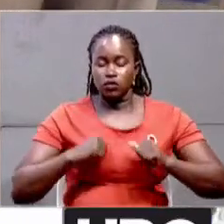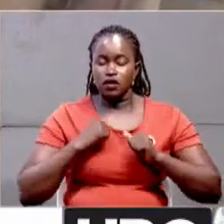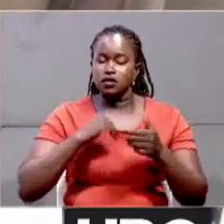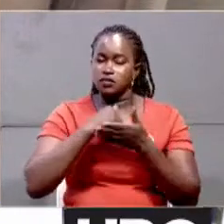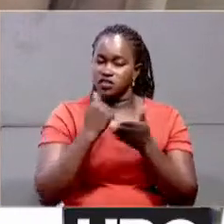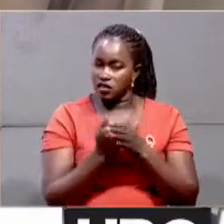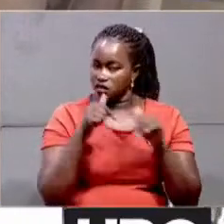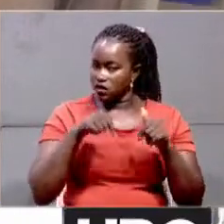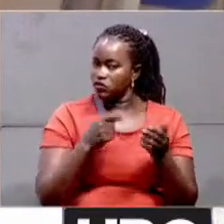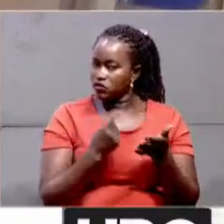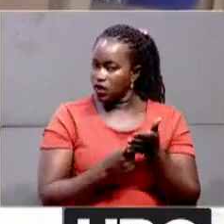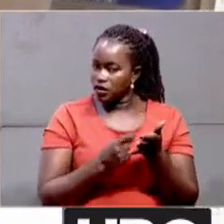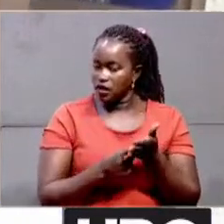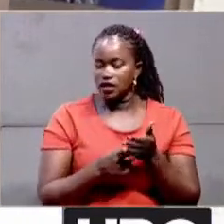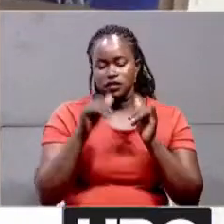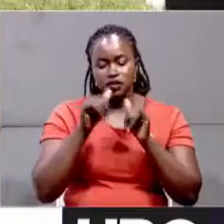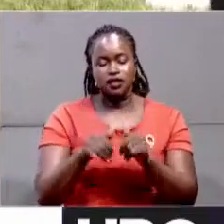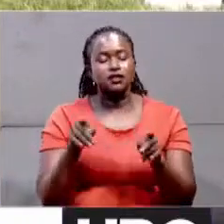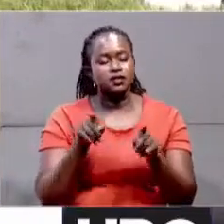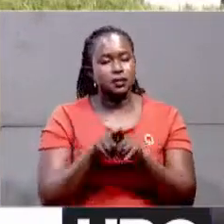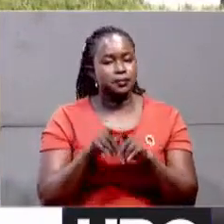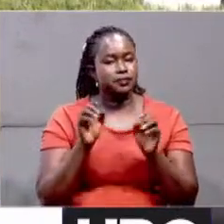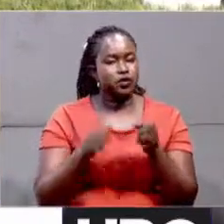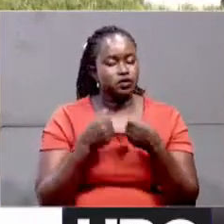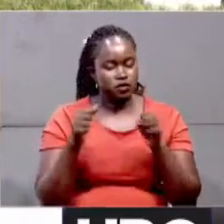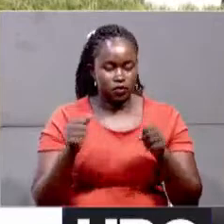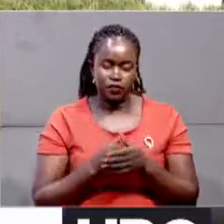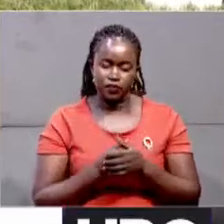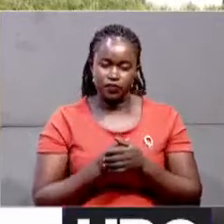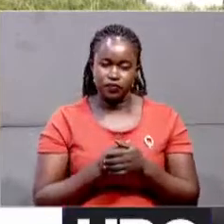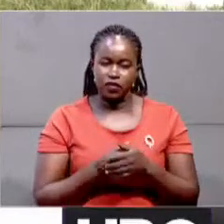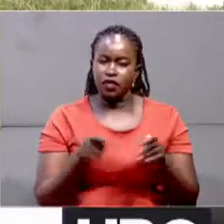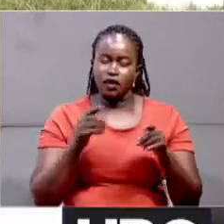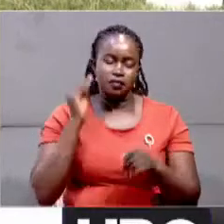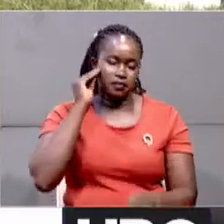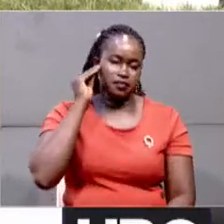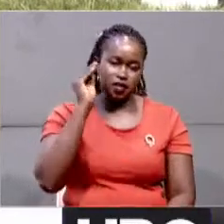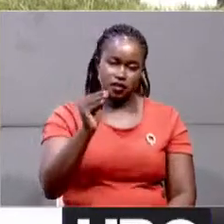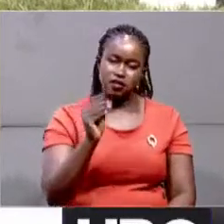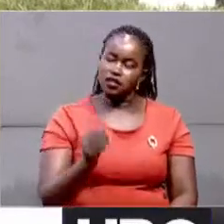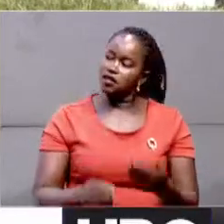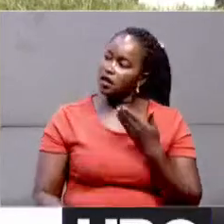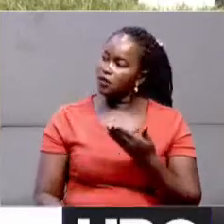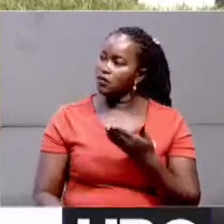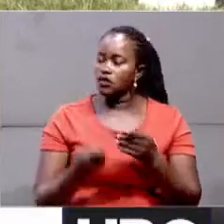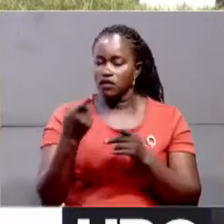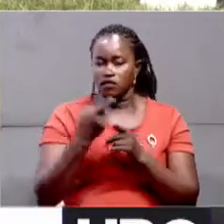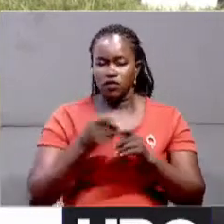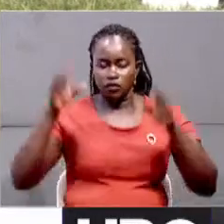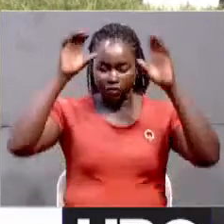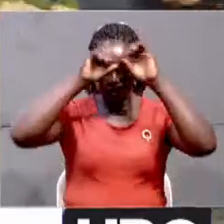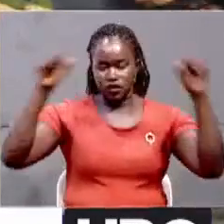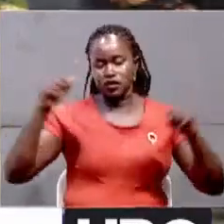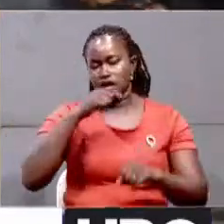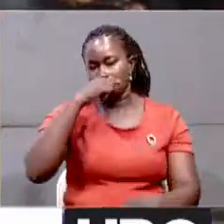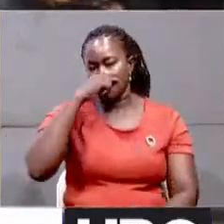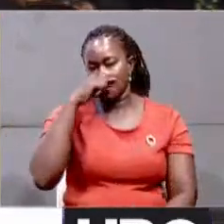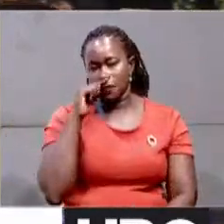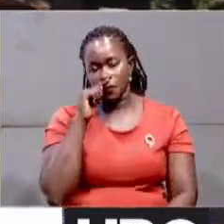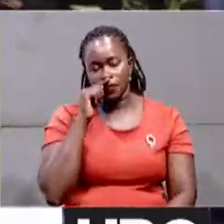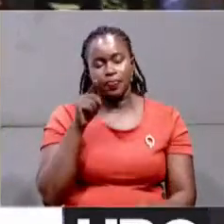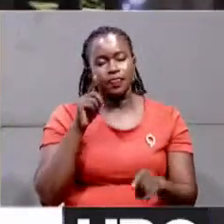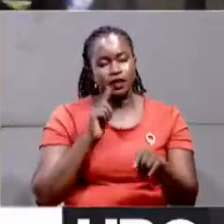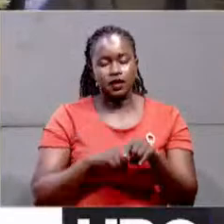Uganda will not be the same. This was the message by President Yoweri Museveni as